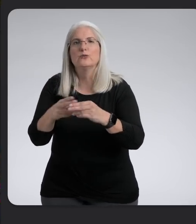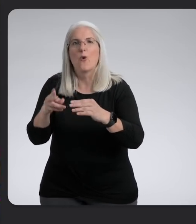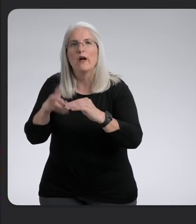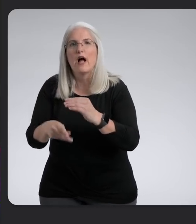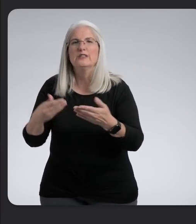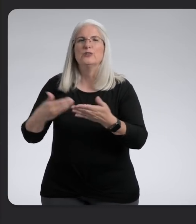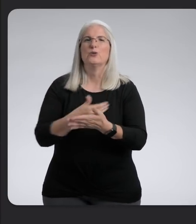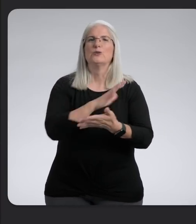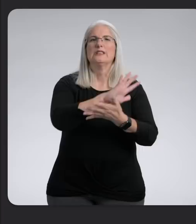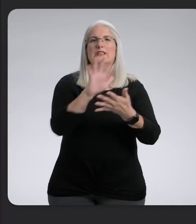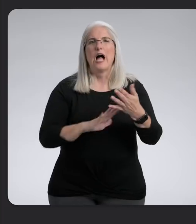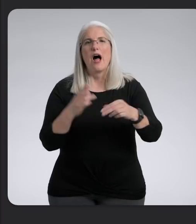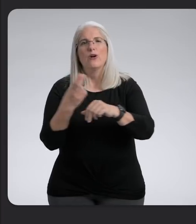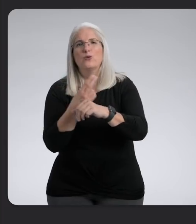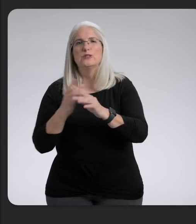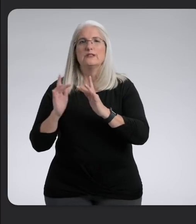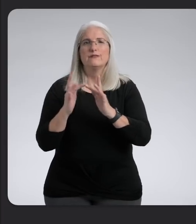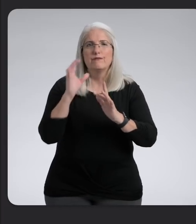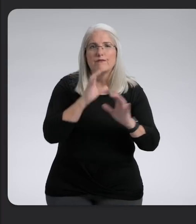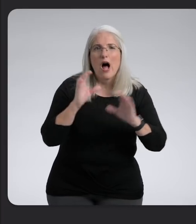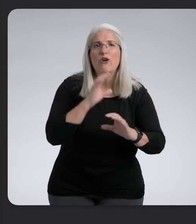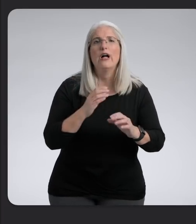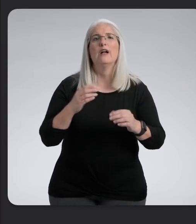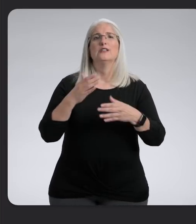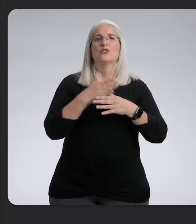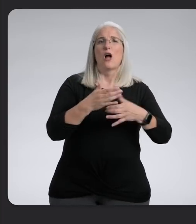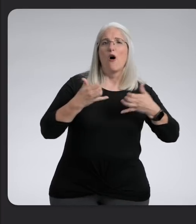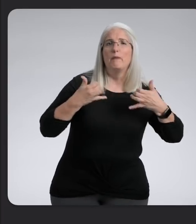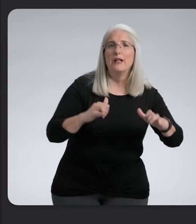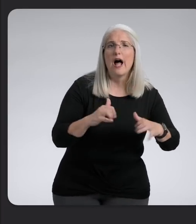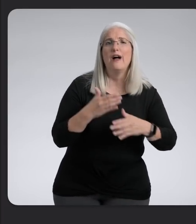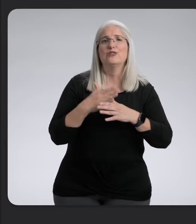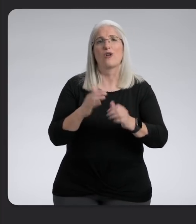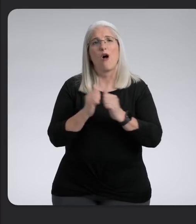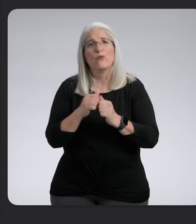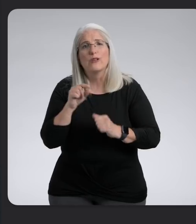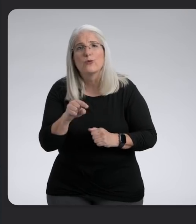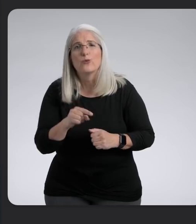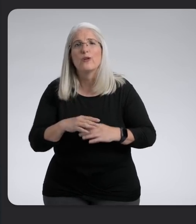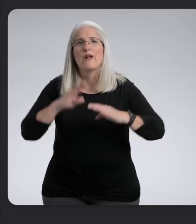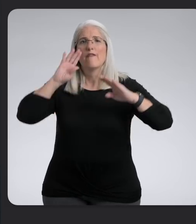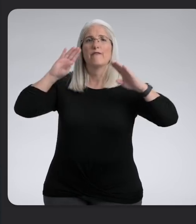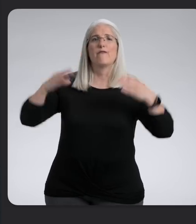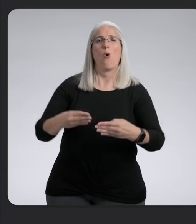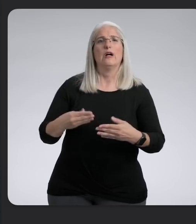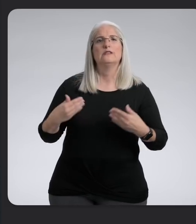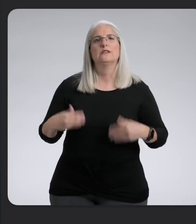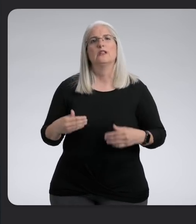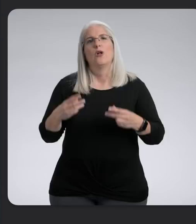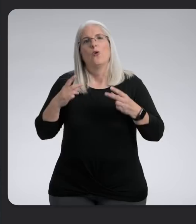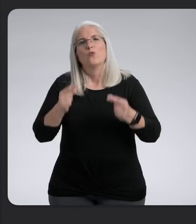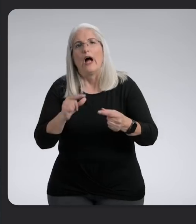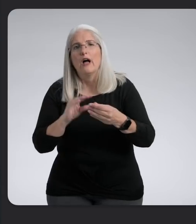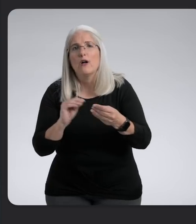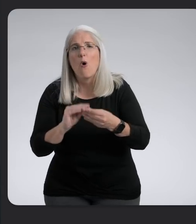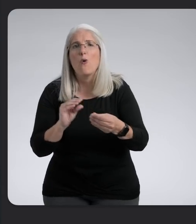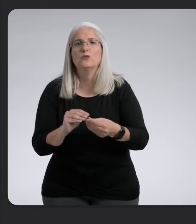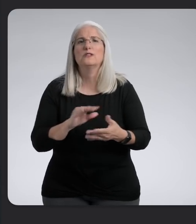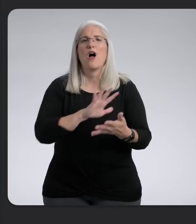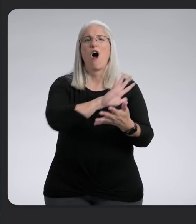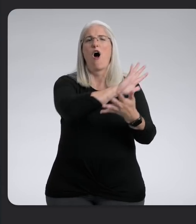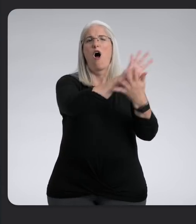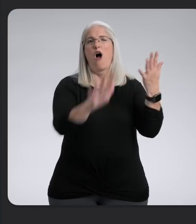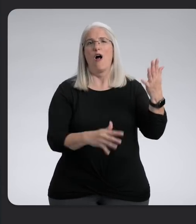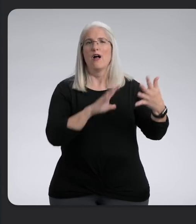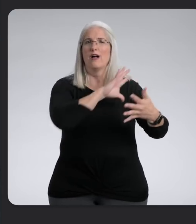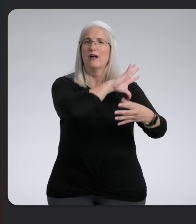incredible features like SharePlay, Shared With You, Focus, and Quick Note. We do have more we'd like to talk about, but first,